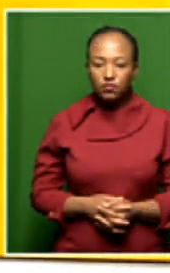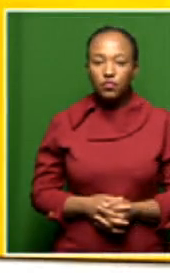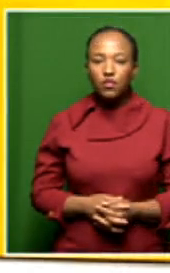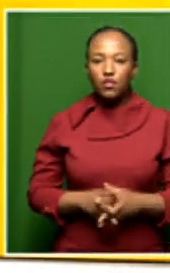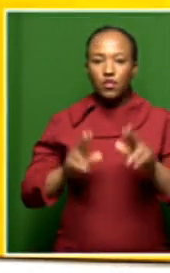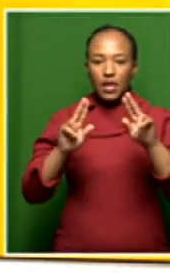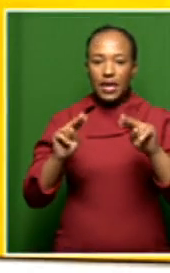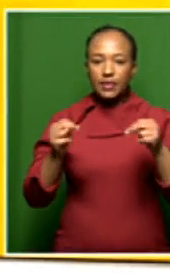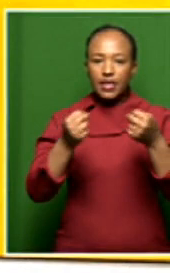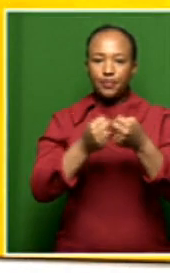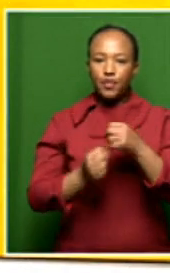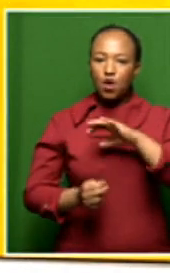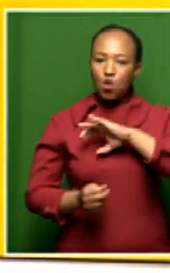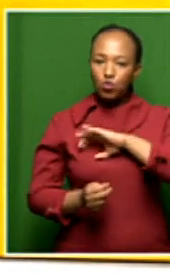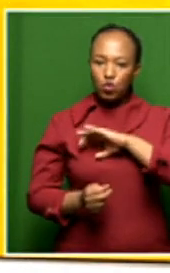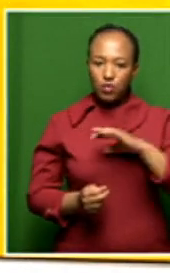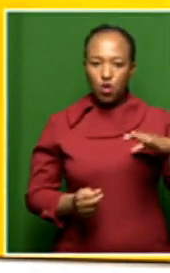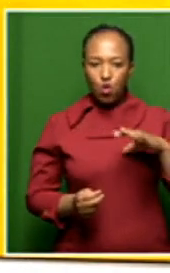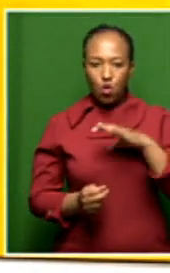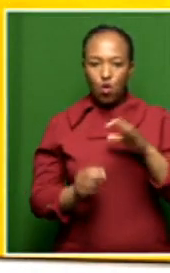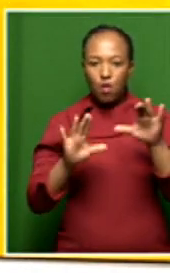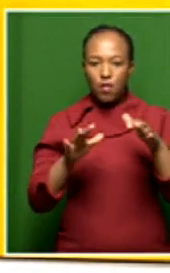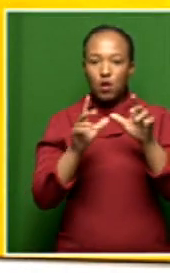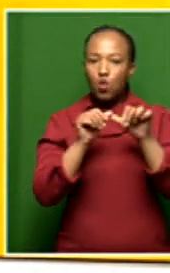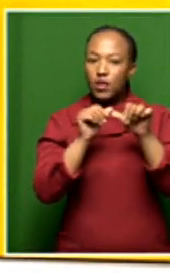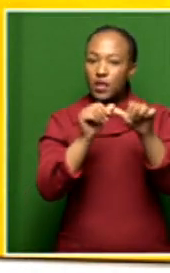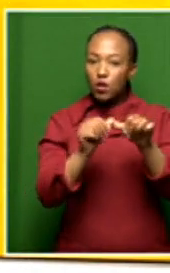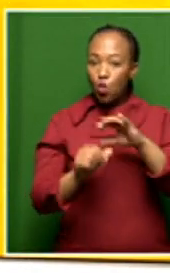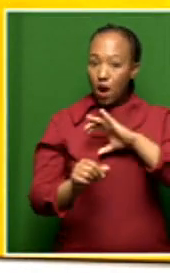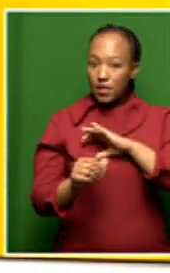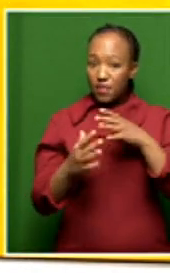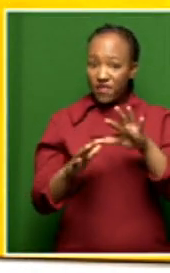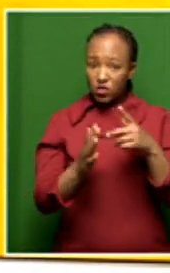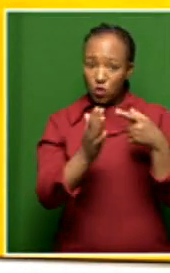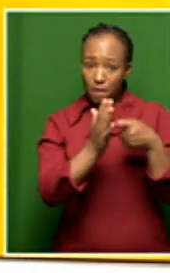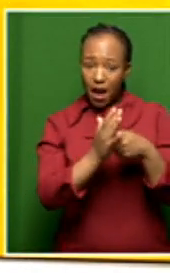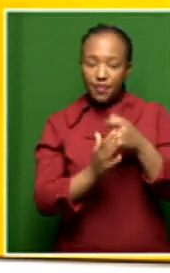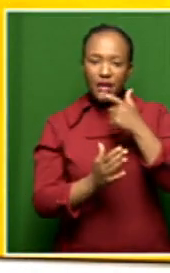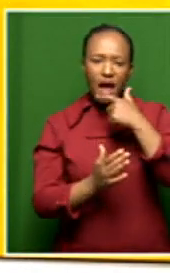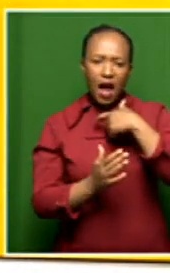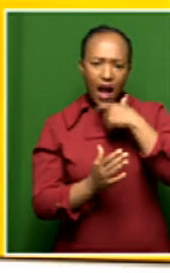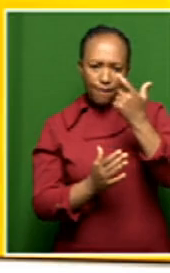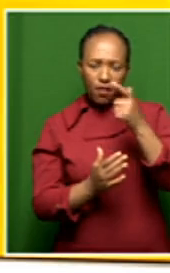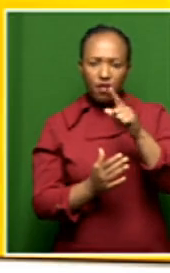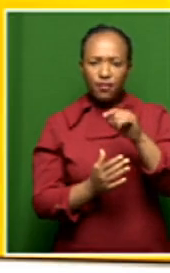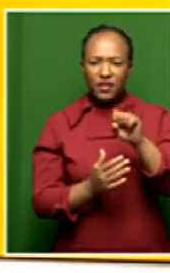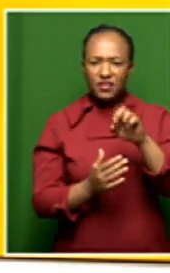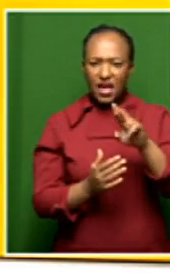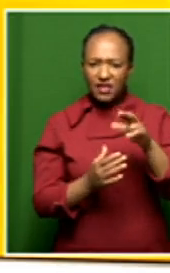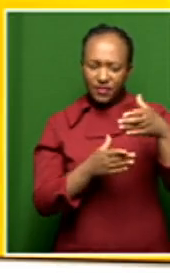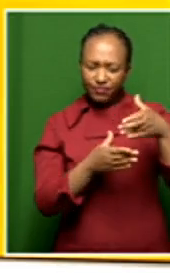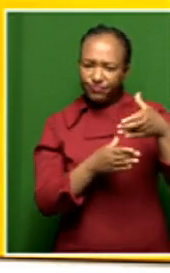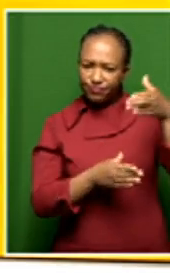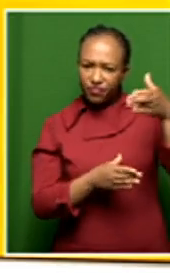The National Consumer Commission is continuing to call on consumers who have recently purchased Appletiser products to check